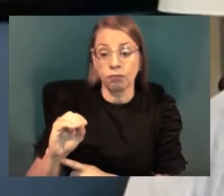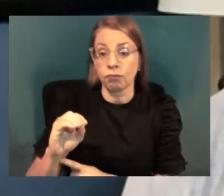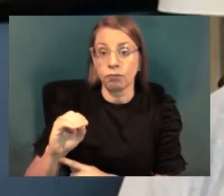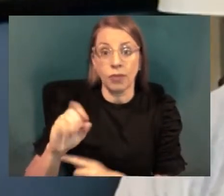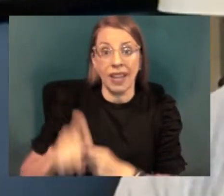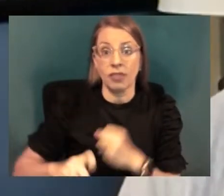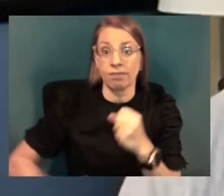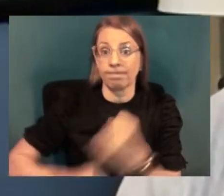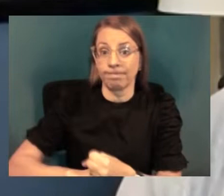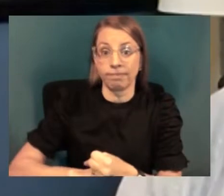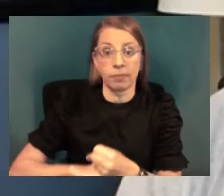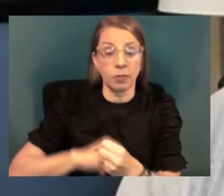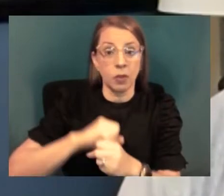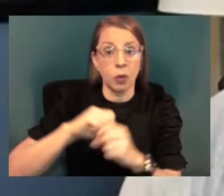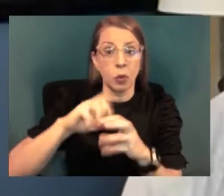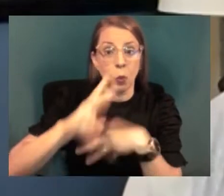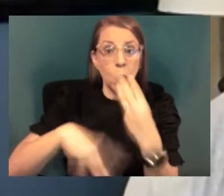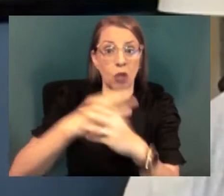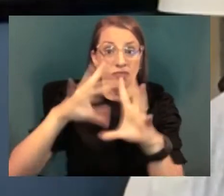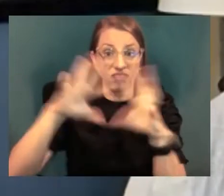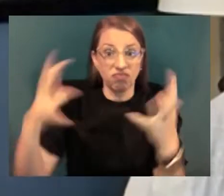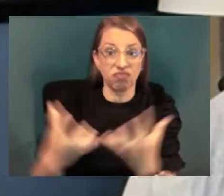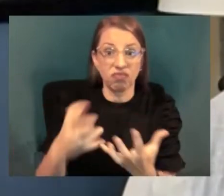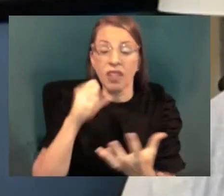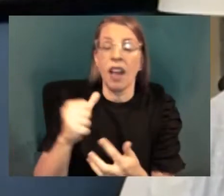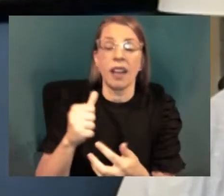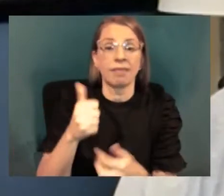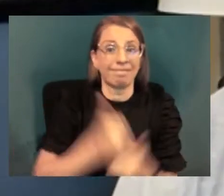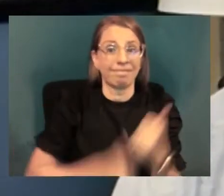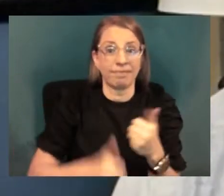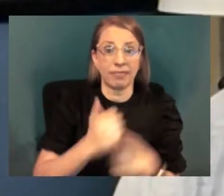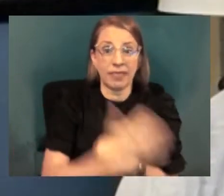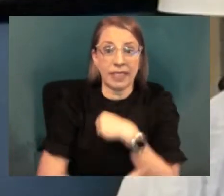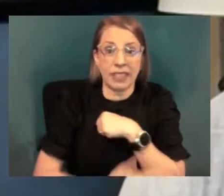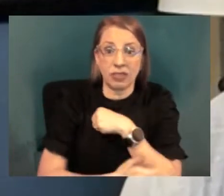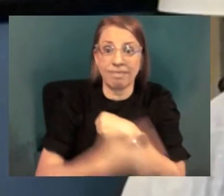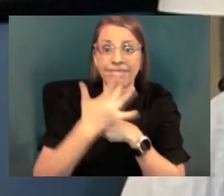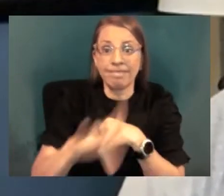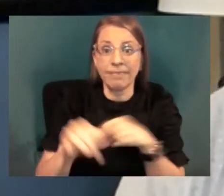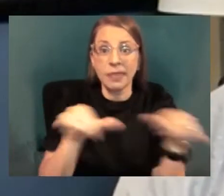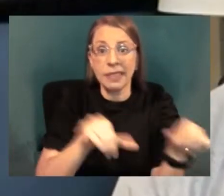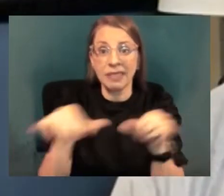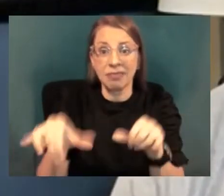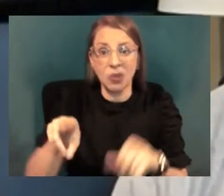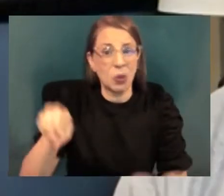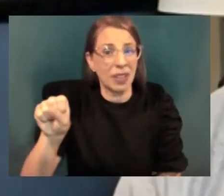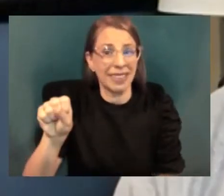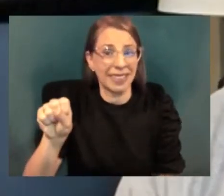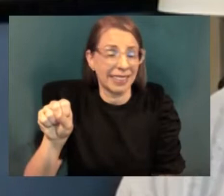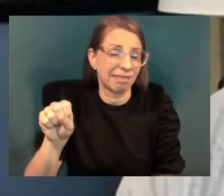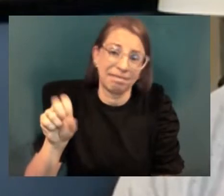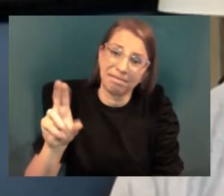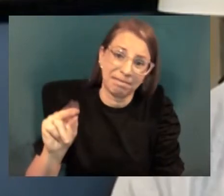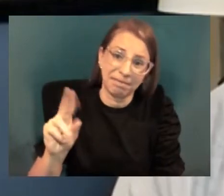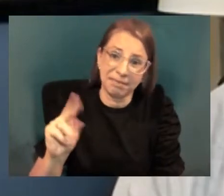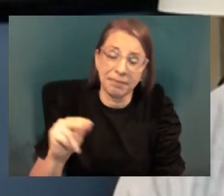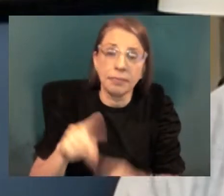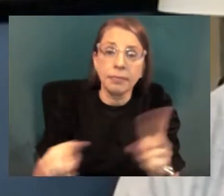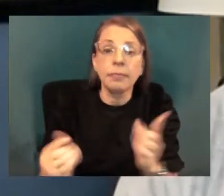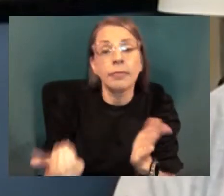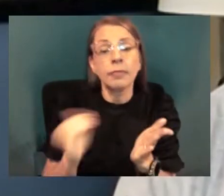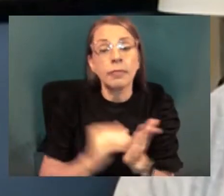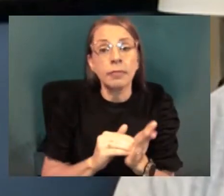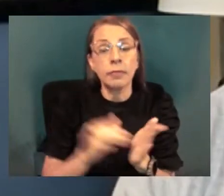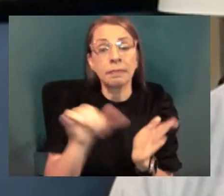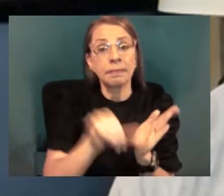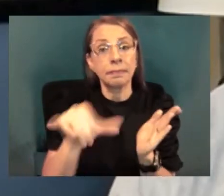world. Not every country is as fortunate as we are here in the United States. But again, just like